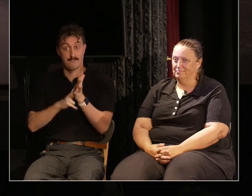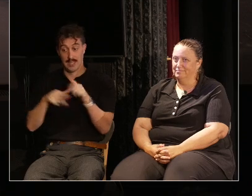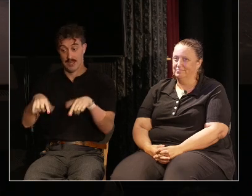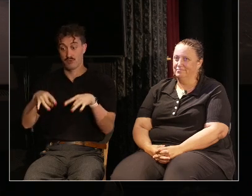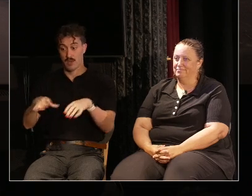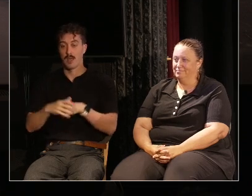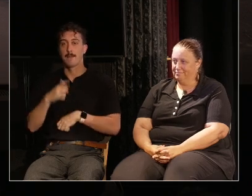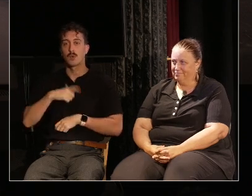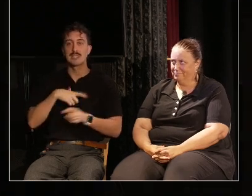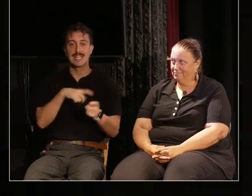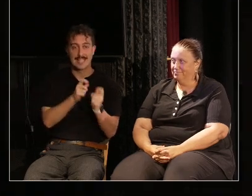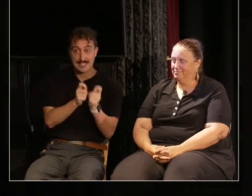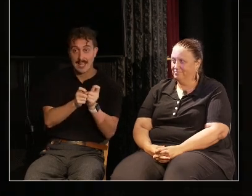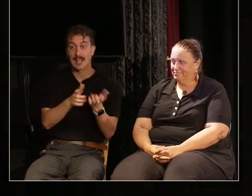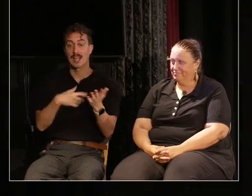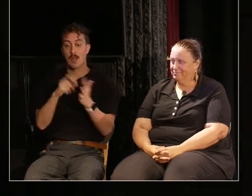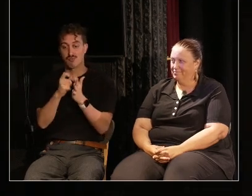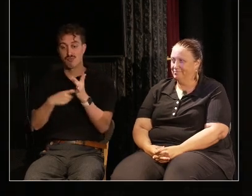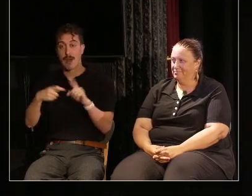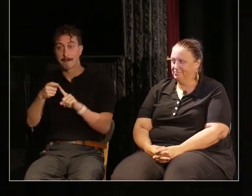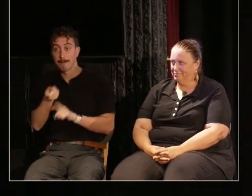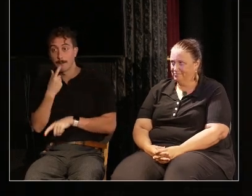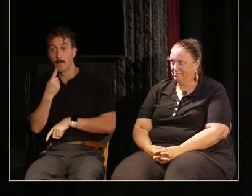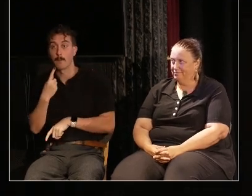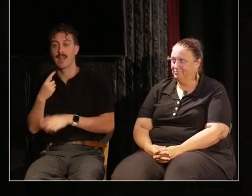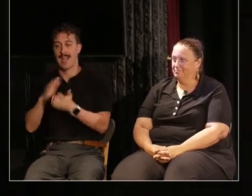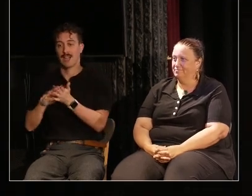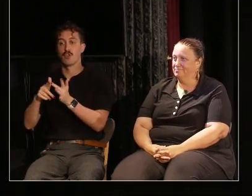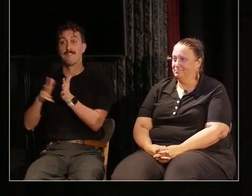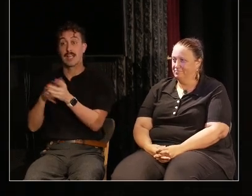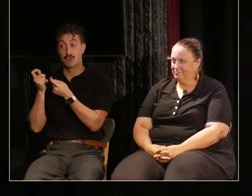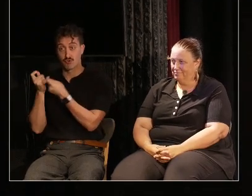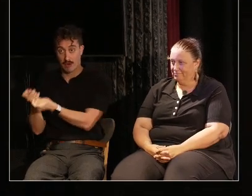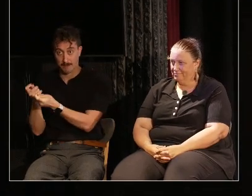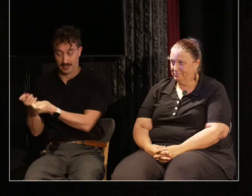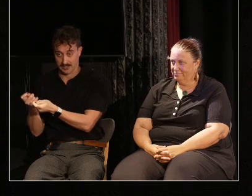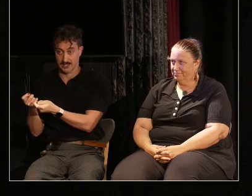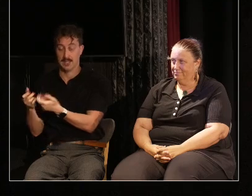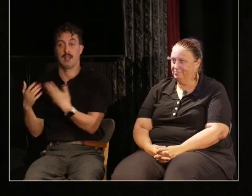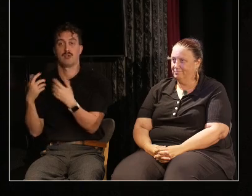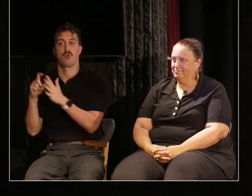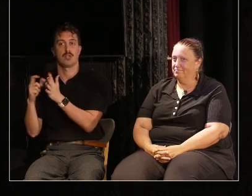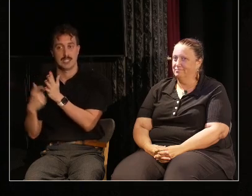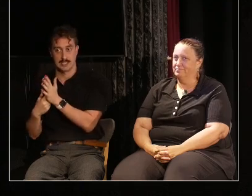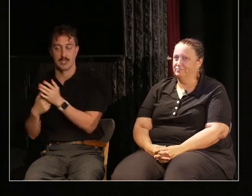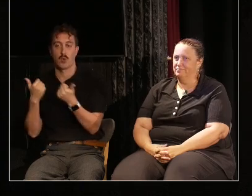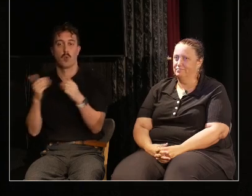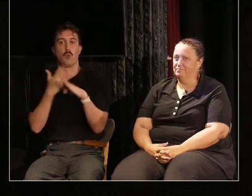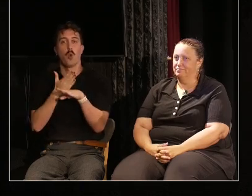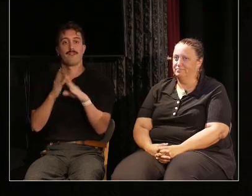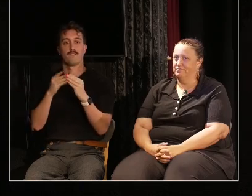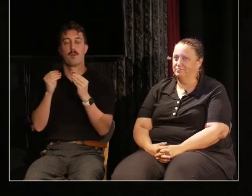PrEP, HIV treatment, and all led by the incredible work of our HIV community organisations, and of course backed up